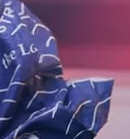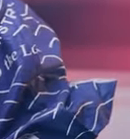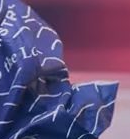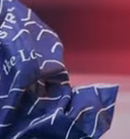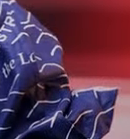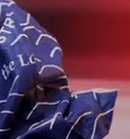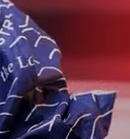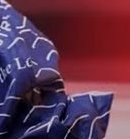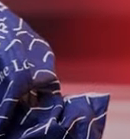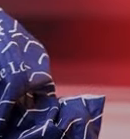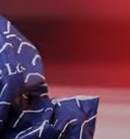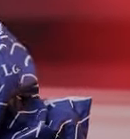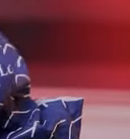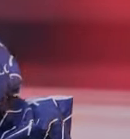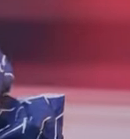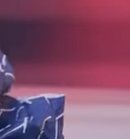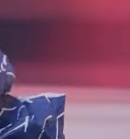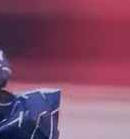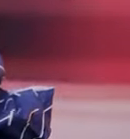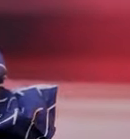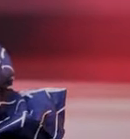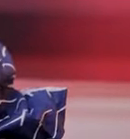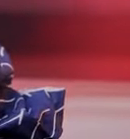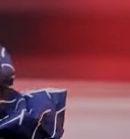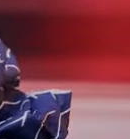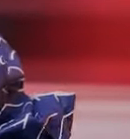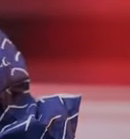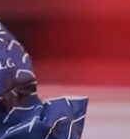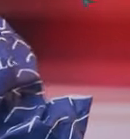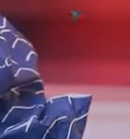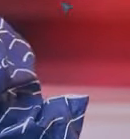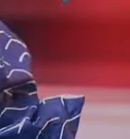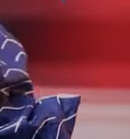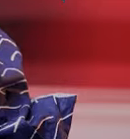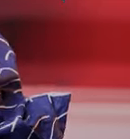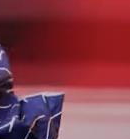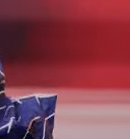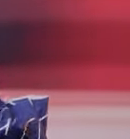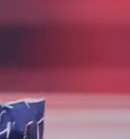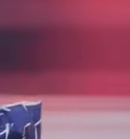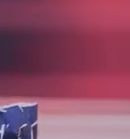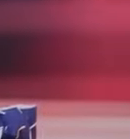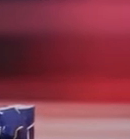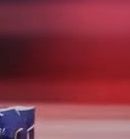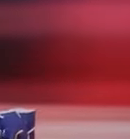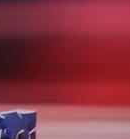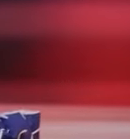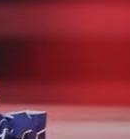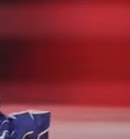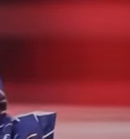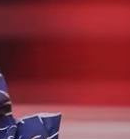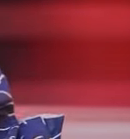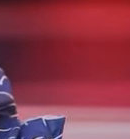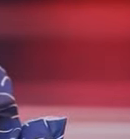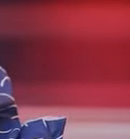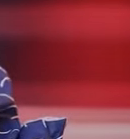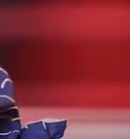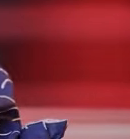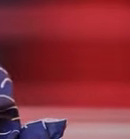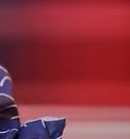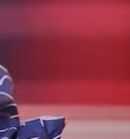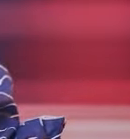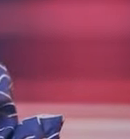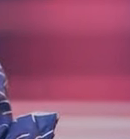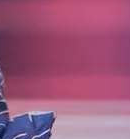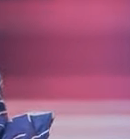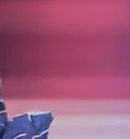We believe that this message will be a blessing to you. So we want you to stay glued and watch to the end and share to bless